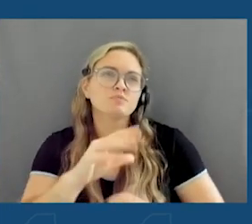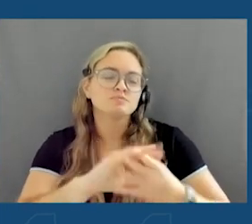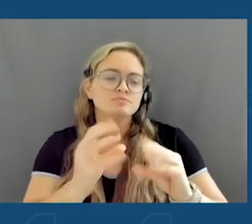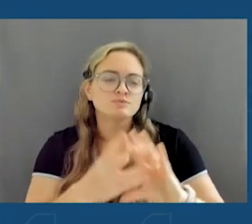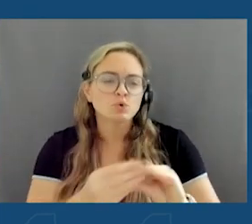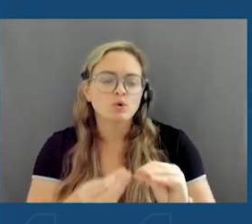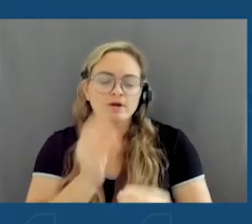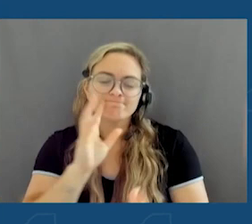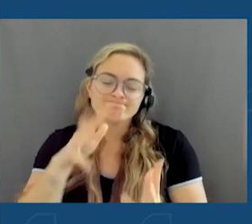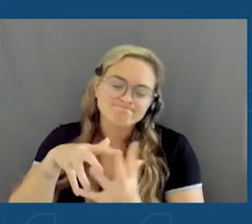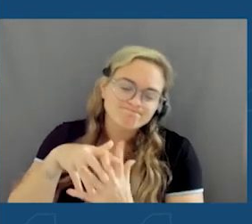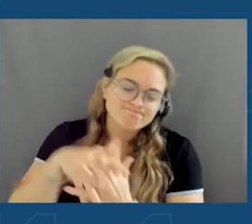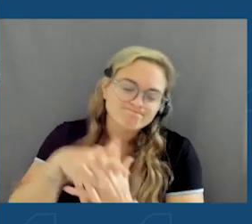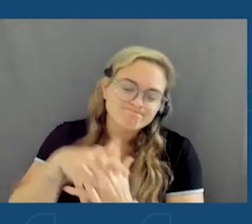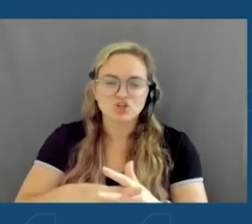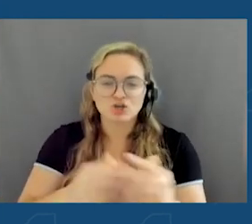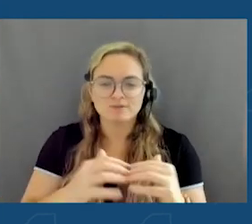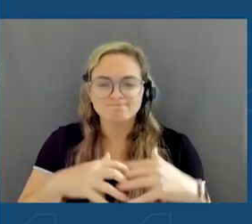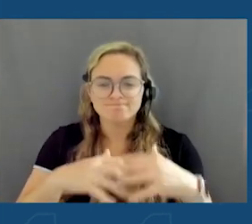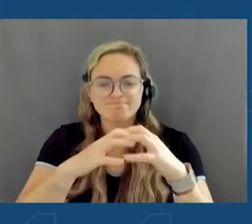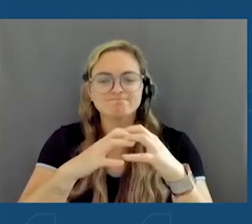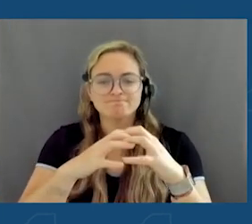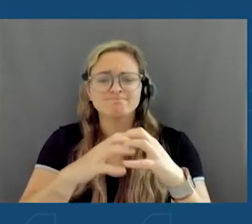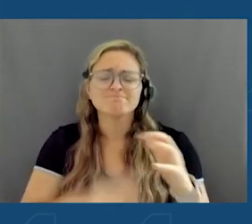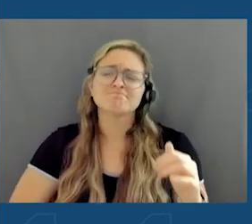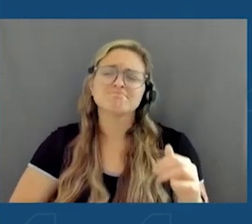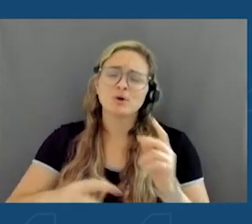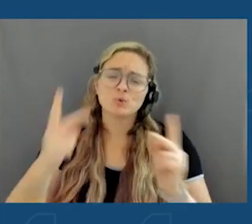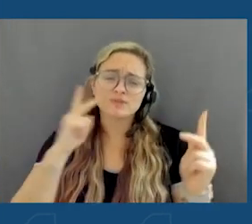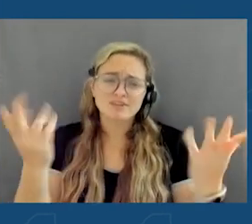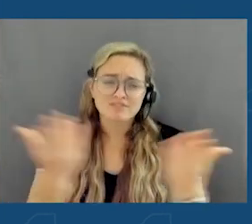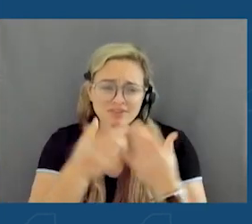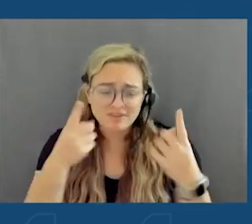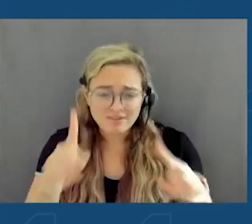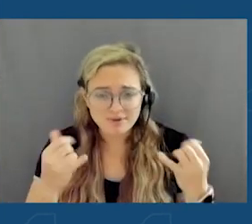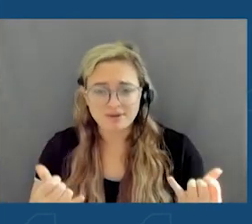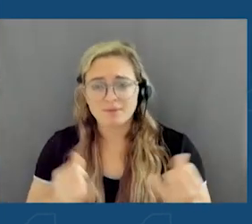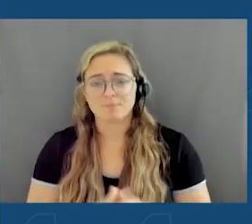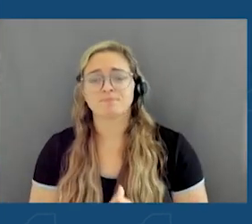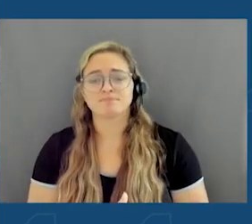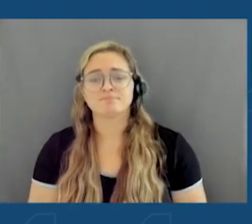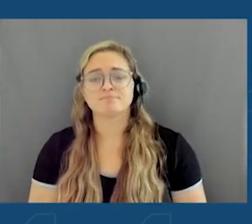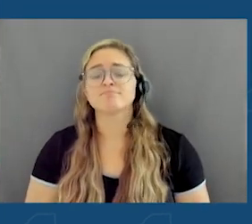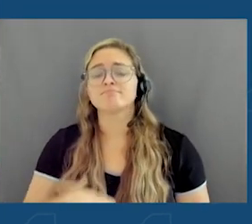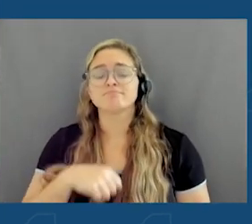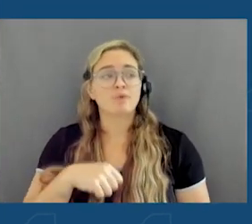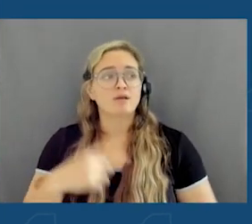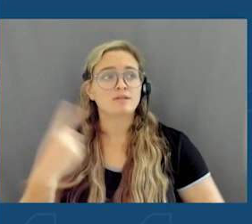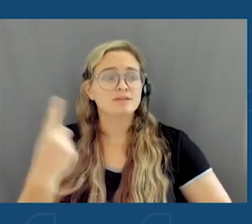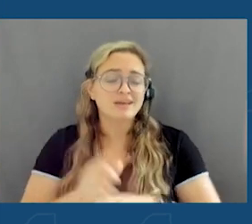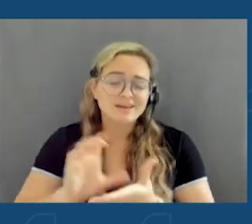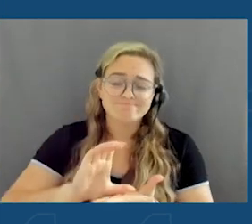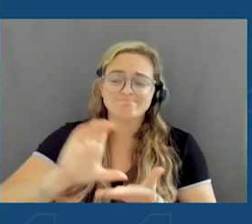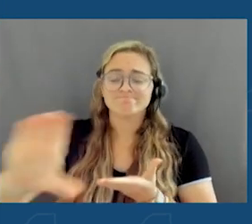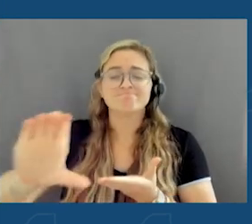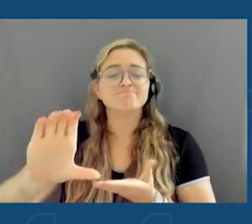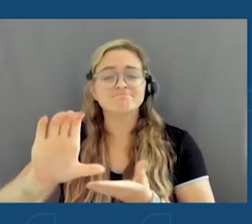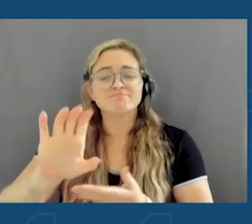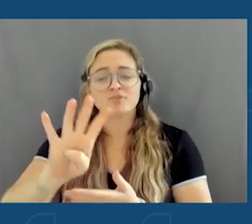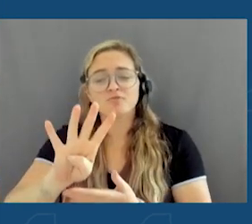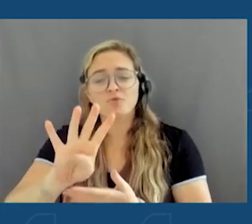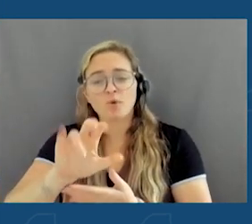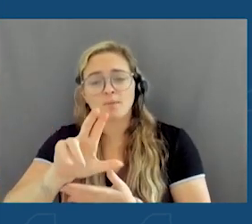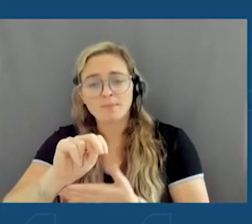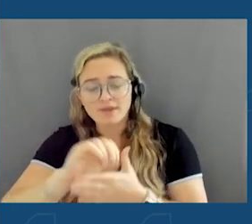planted. I was so proud to witness this here today. I'm proud the state could invest $4 million to make this become a